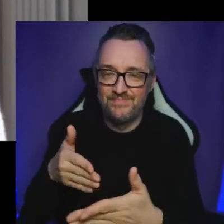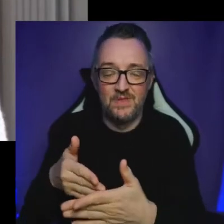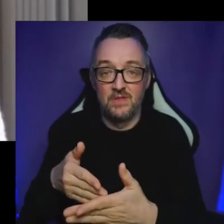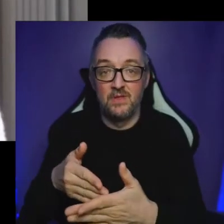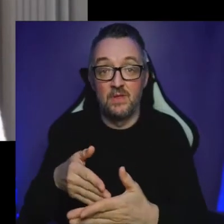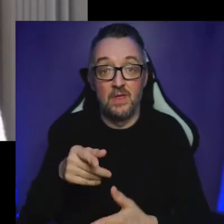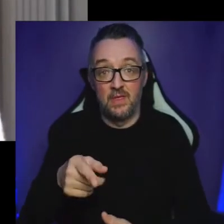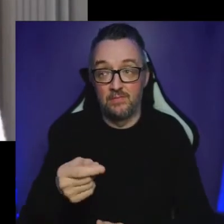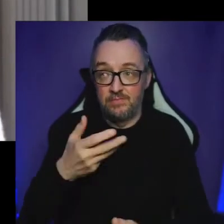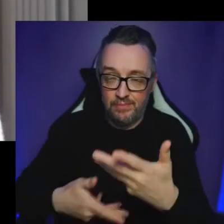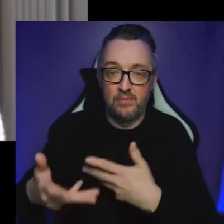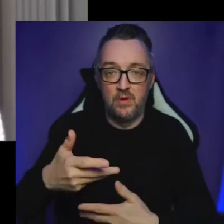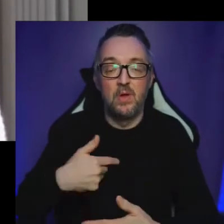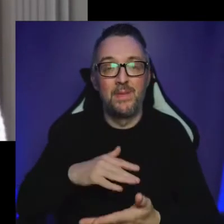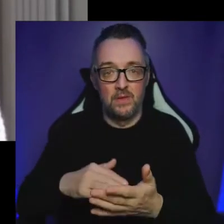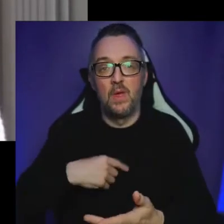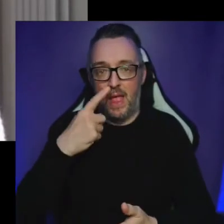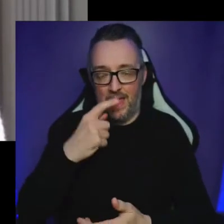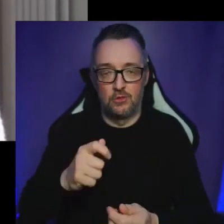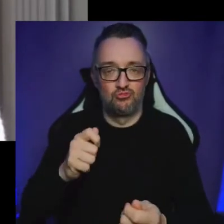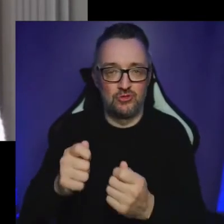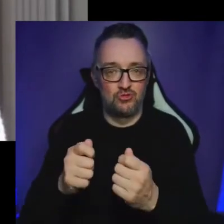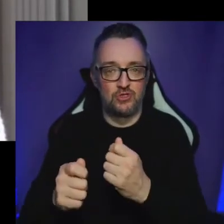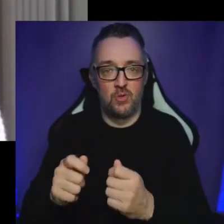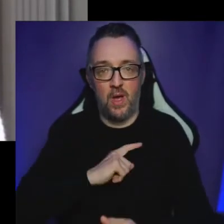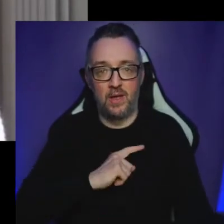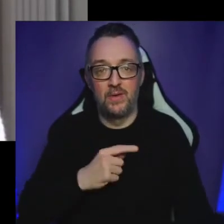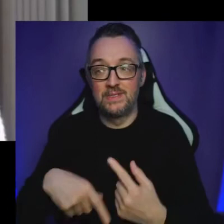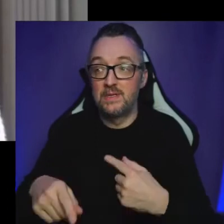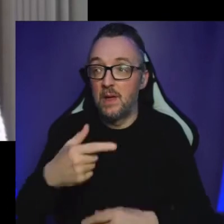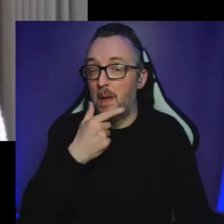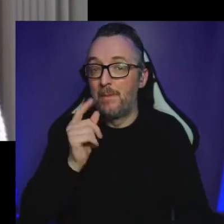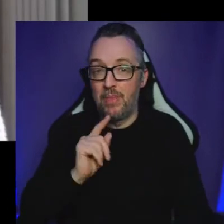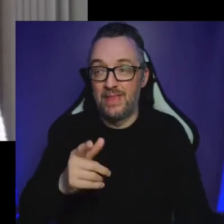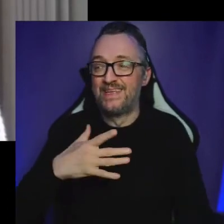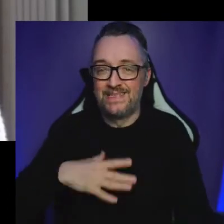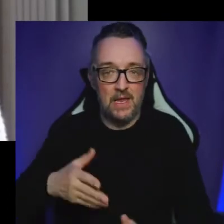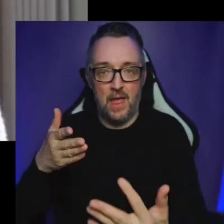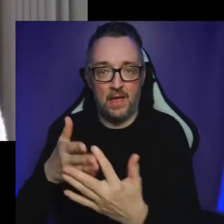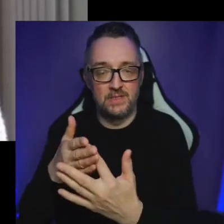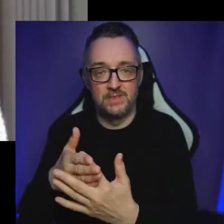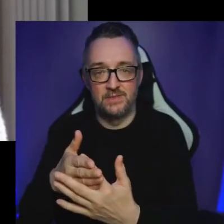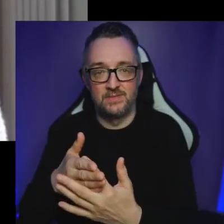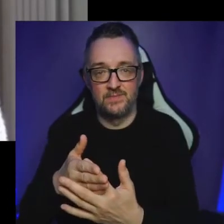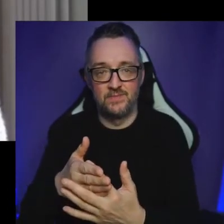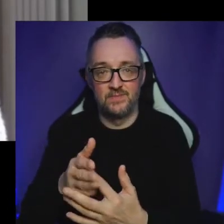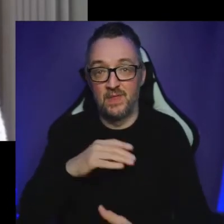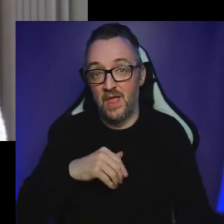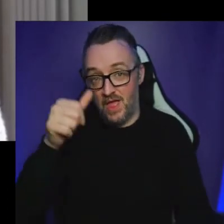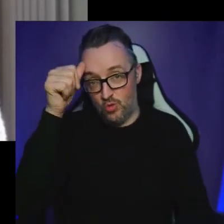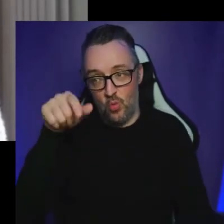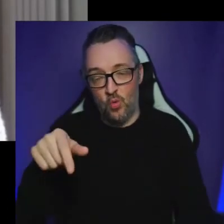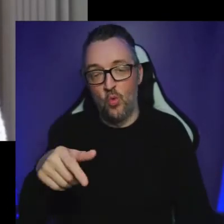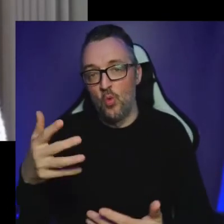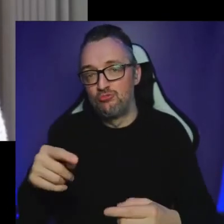useful. It starts to drive the change because we're actually seeing that people do need that. I appreciate that that's a